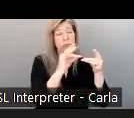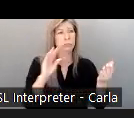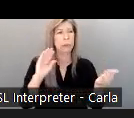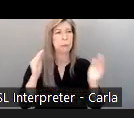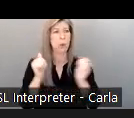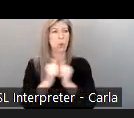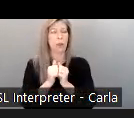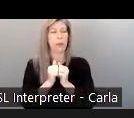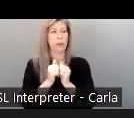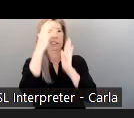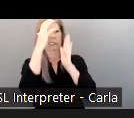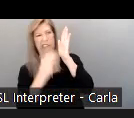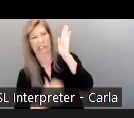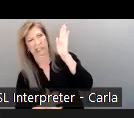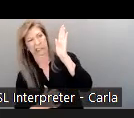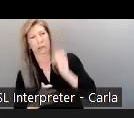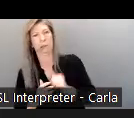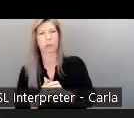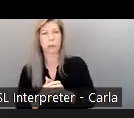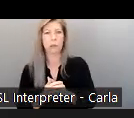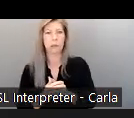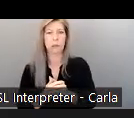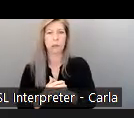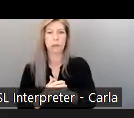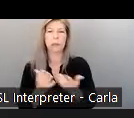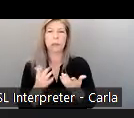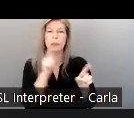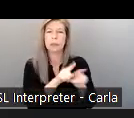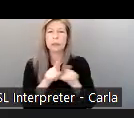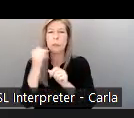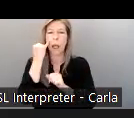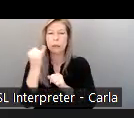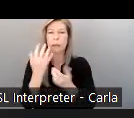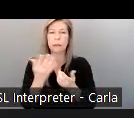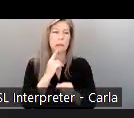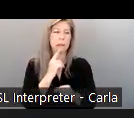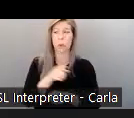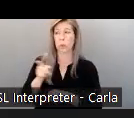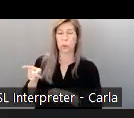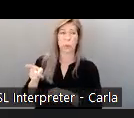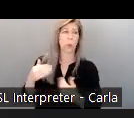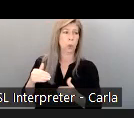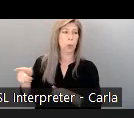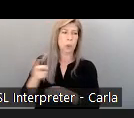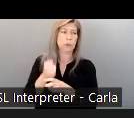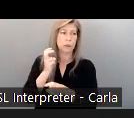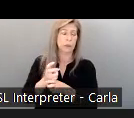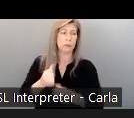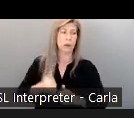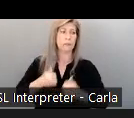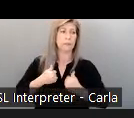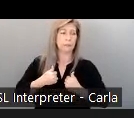this person had a really hard life. That's the newspaper headline. And you're not going to share the